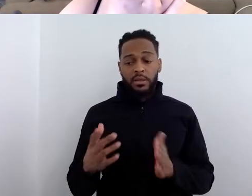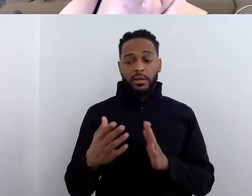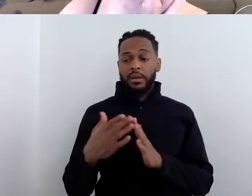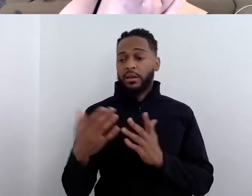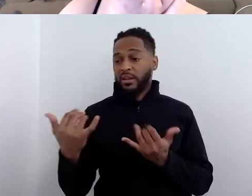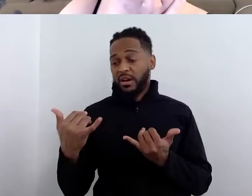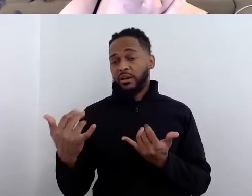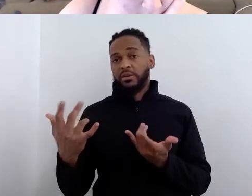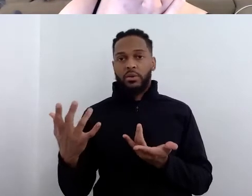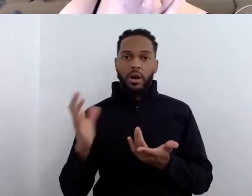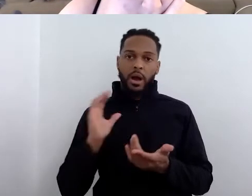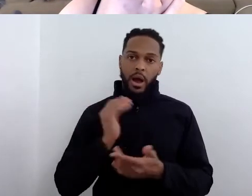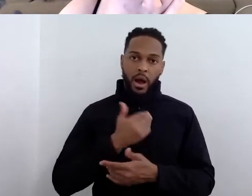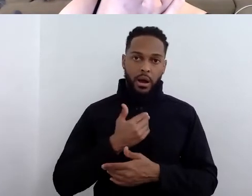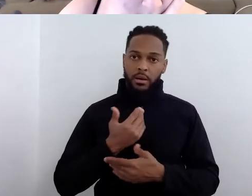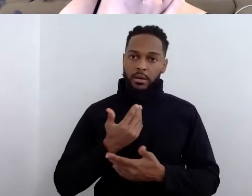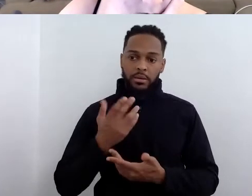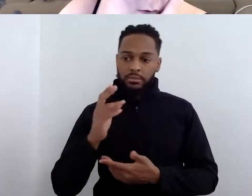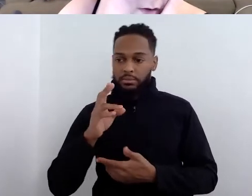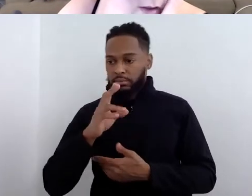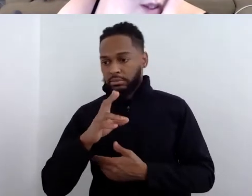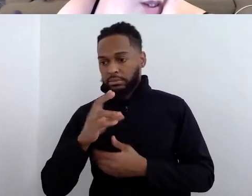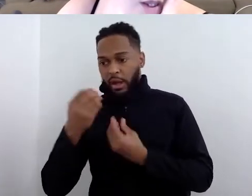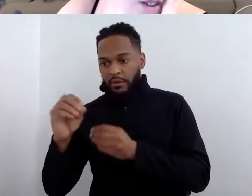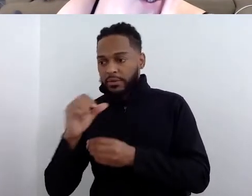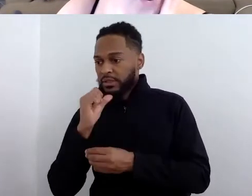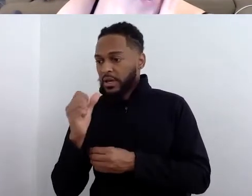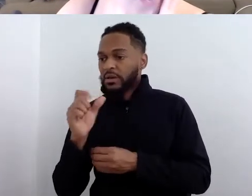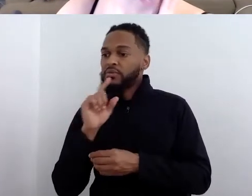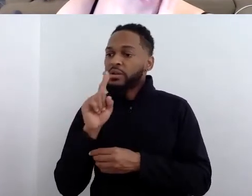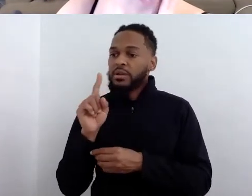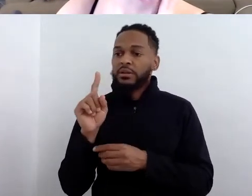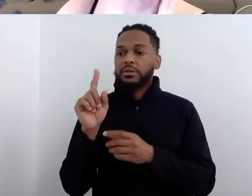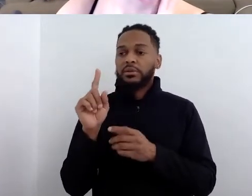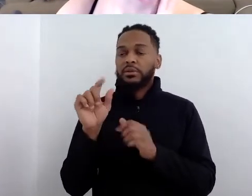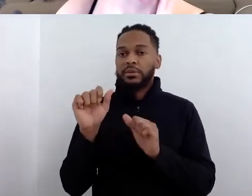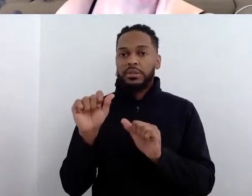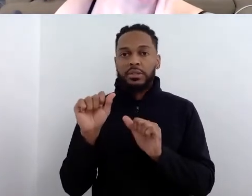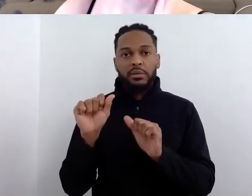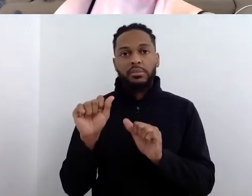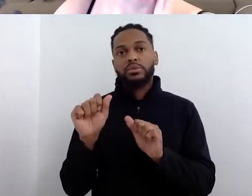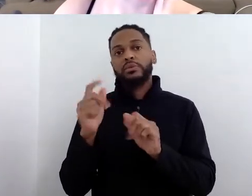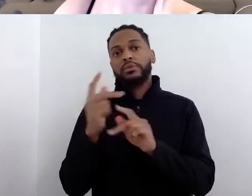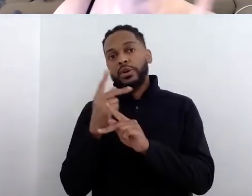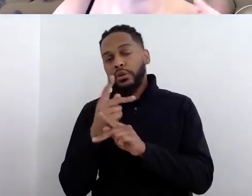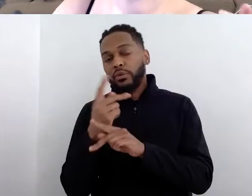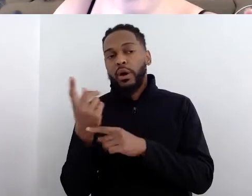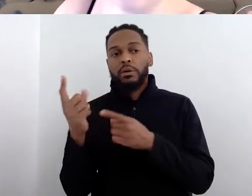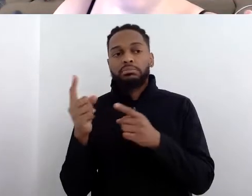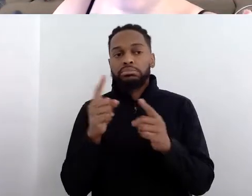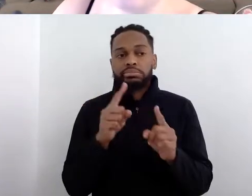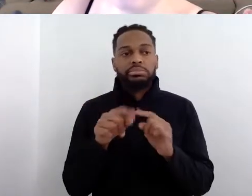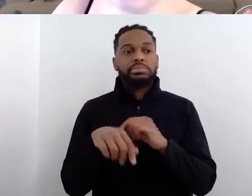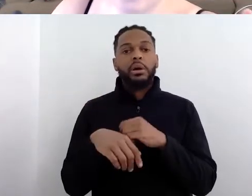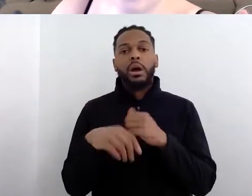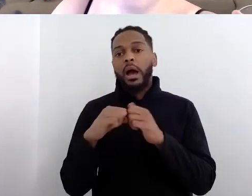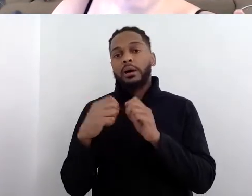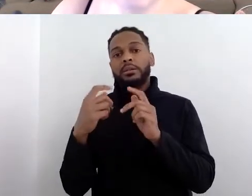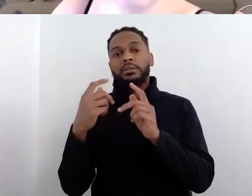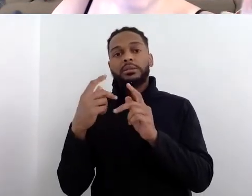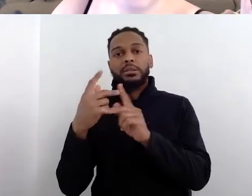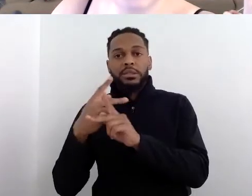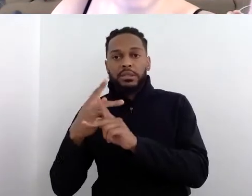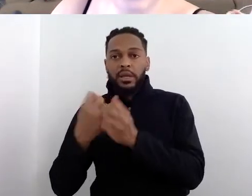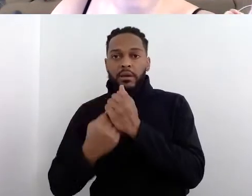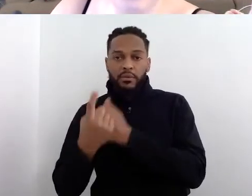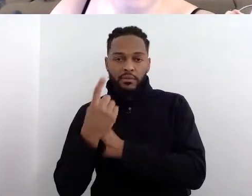wanted. Yeah. The next series of questions are going to go completely off topic. Okay. Wait, but I